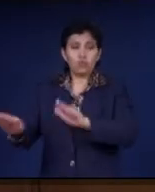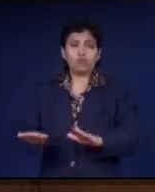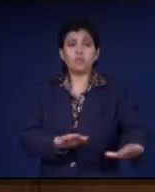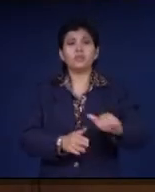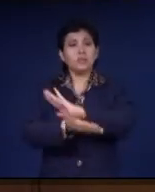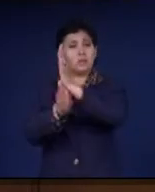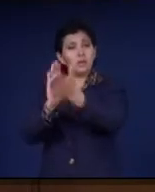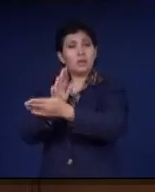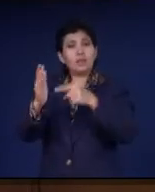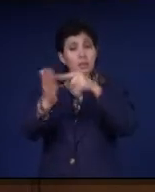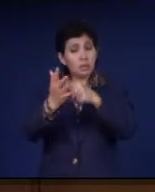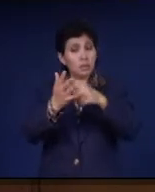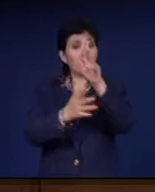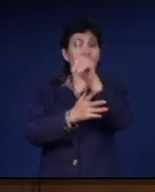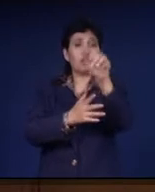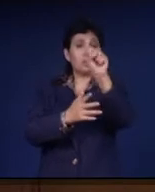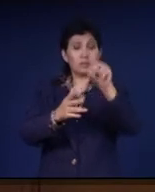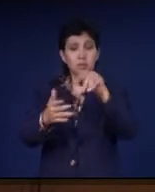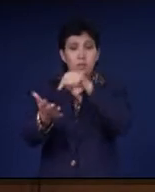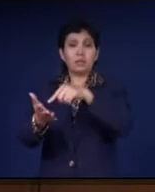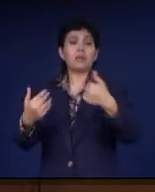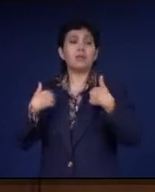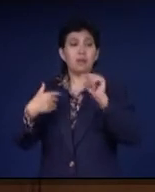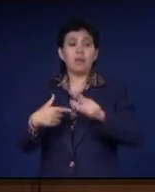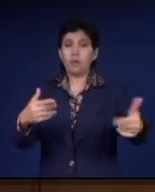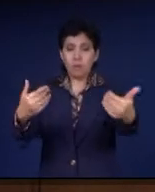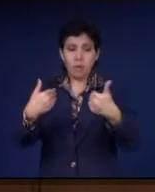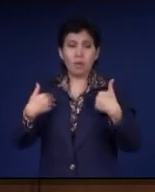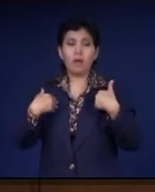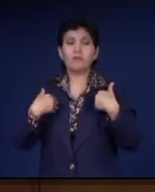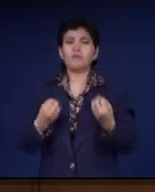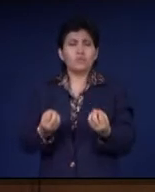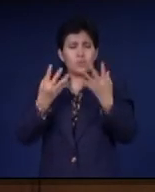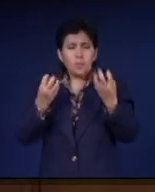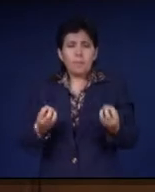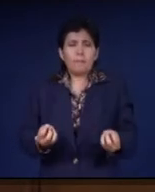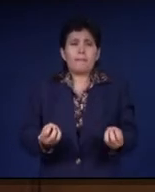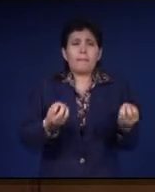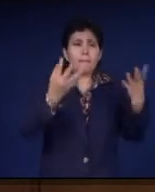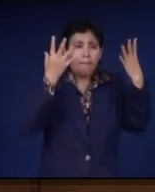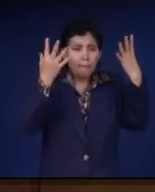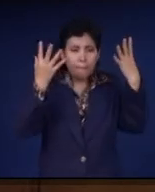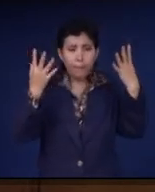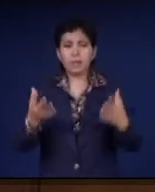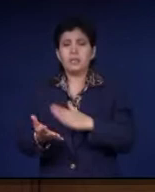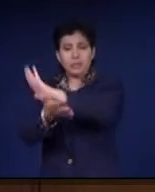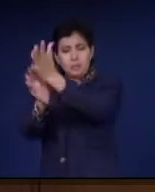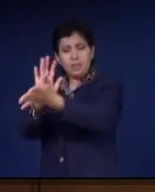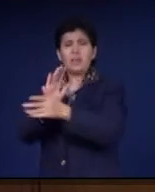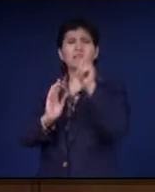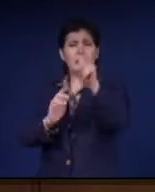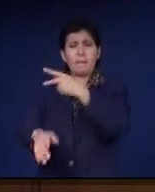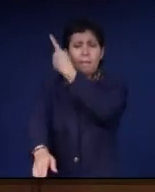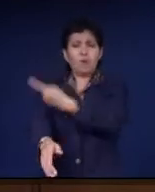one, the effect on it, that's why we have so many wars happening. Why? Because the need for power. They want